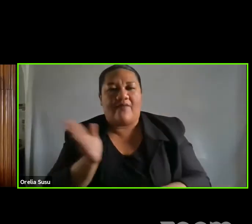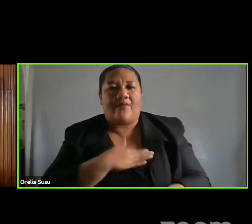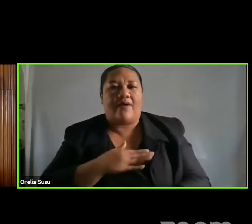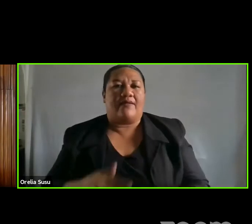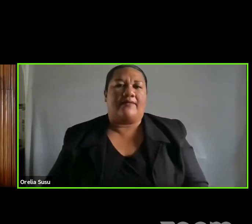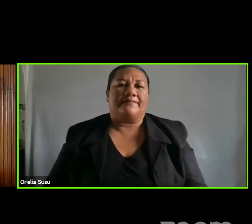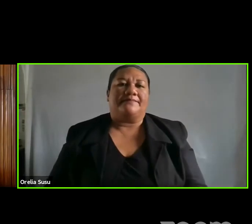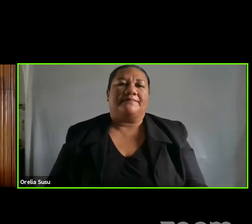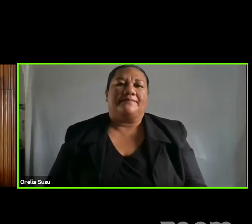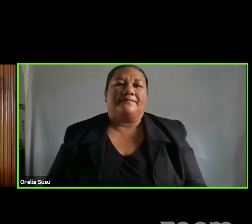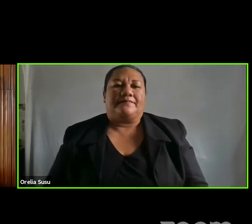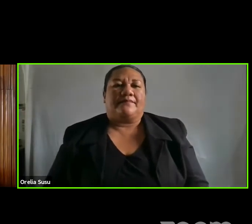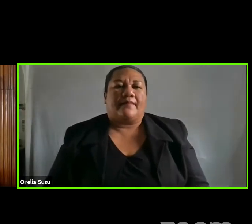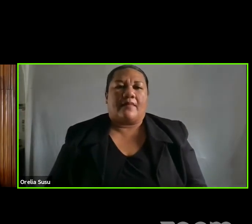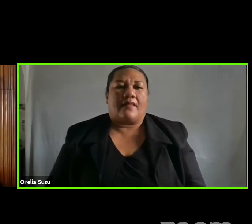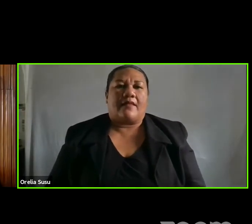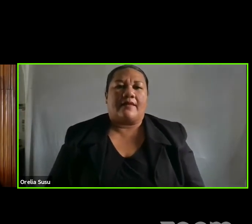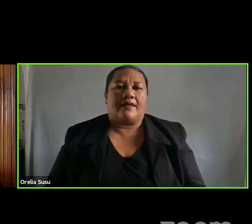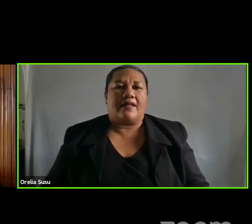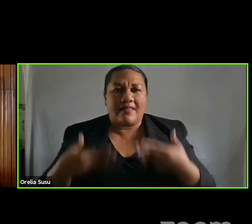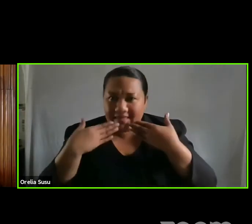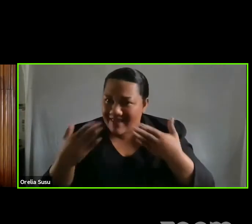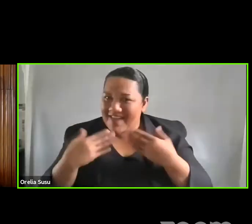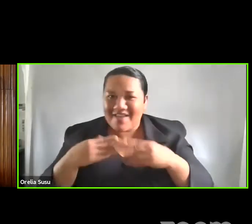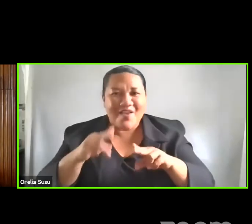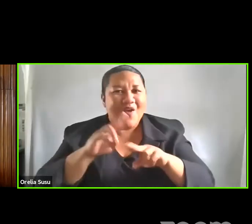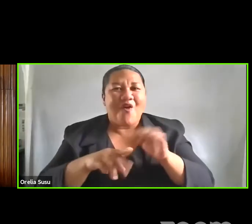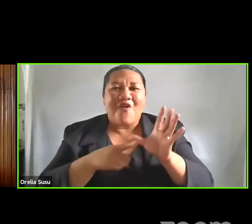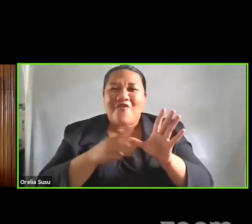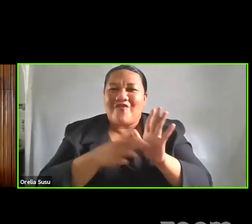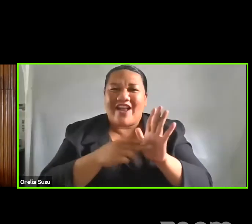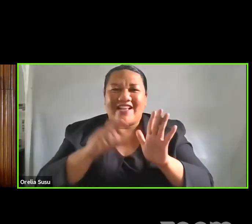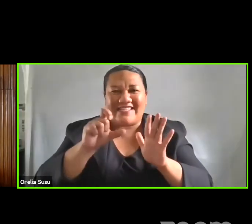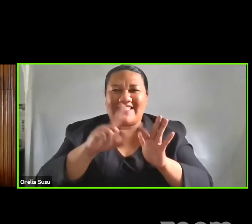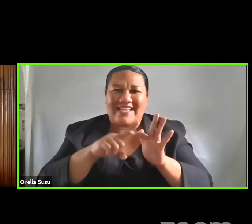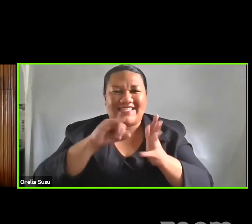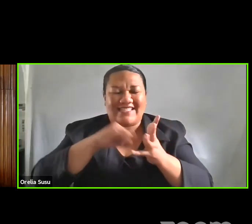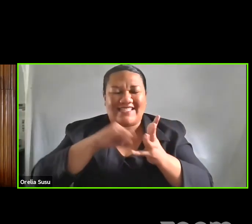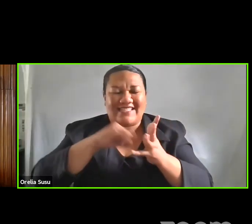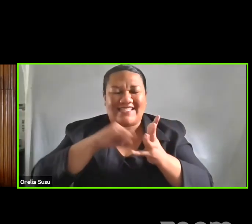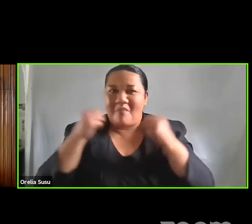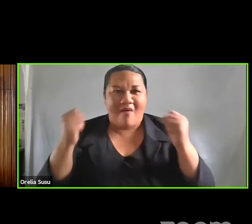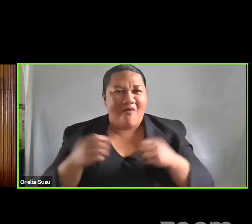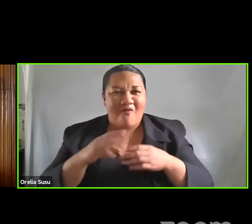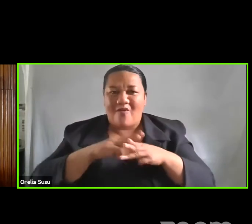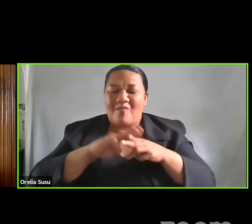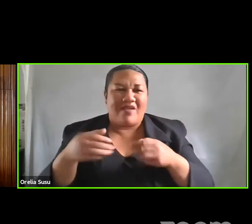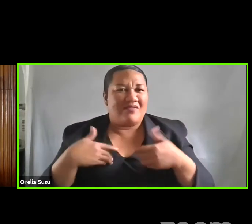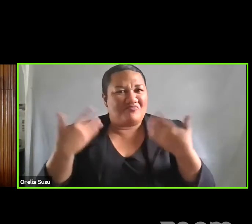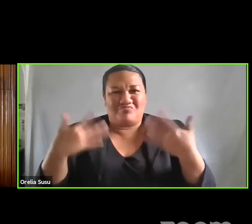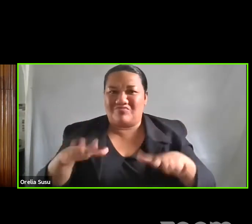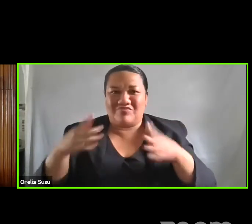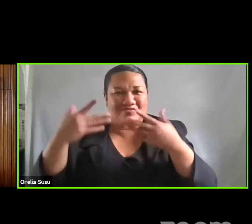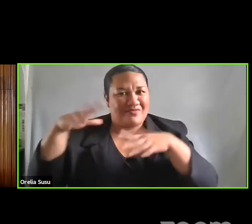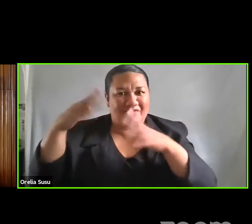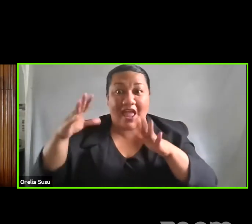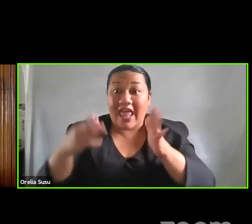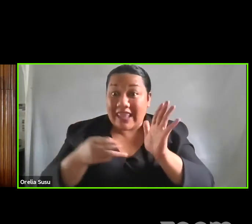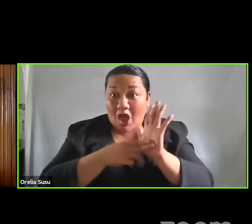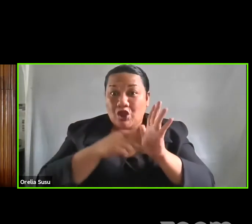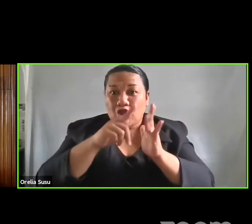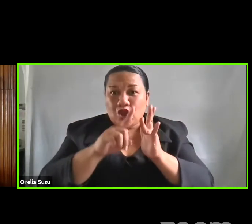thank you francis for a very powerful speech i will now um welcome nolene nolene you